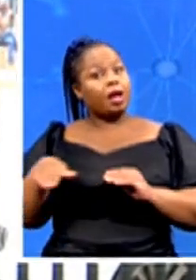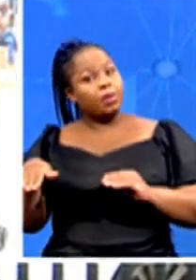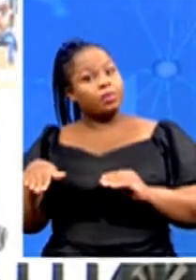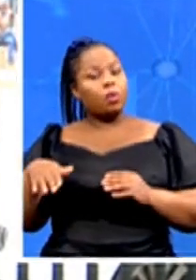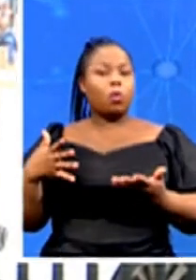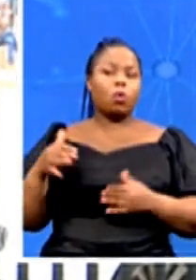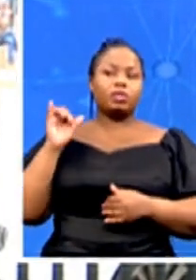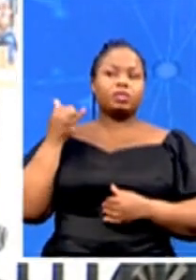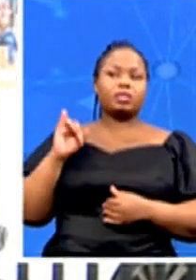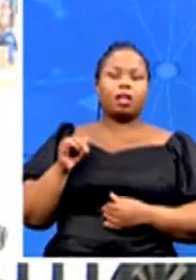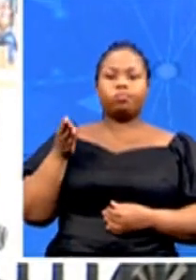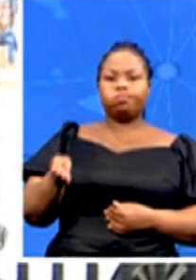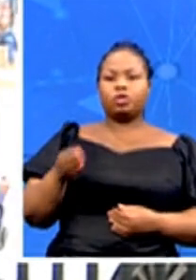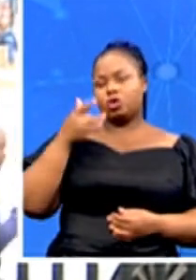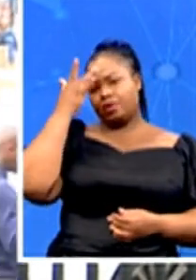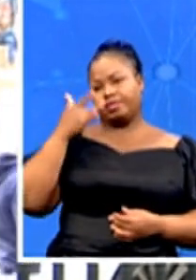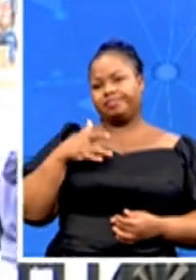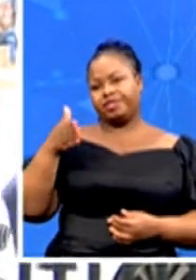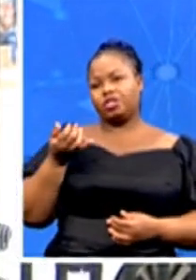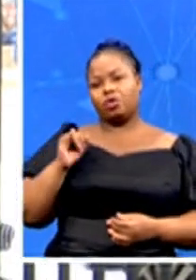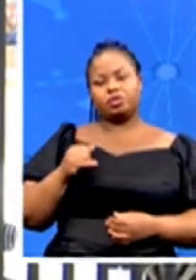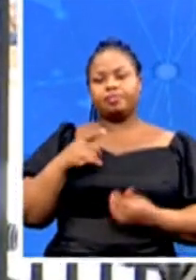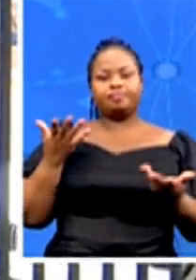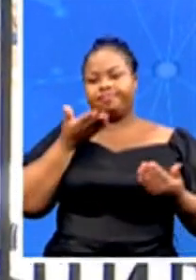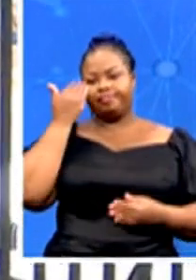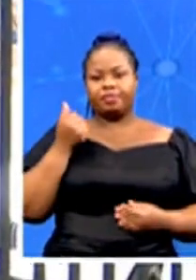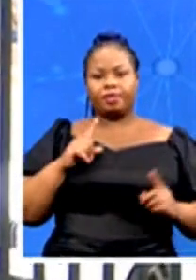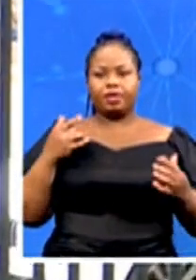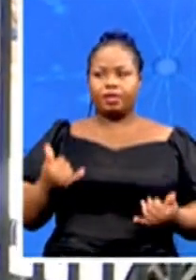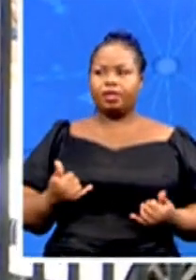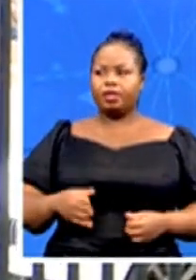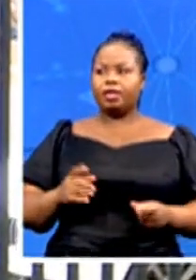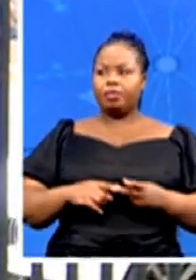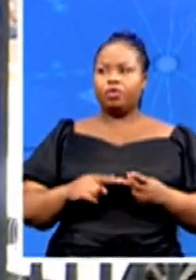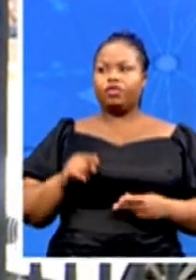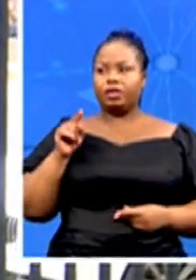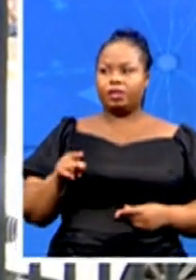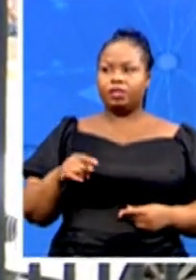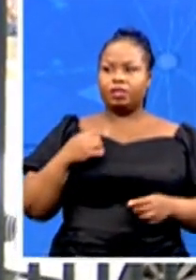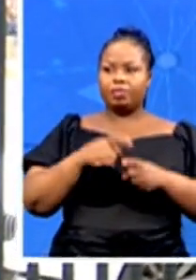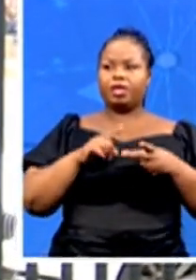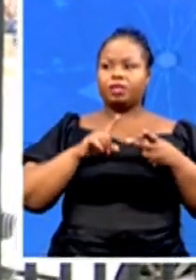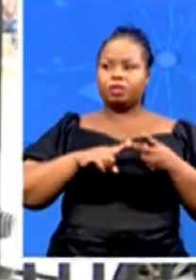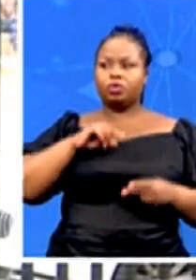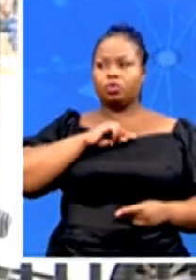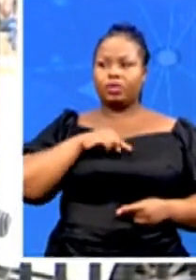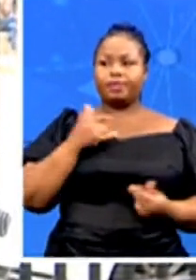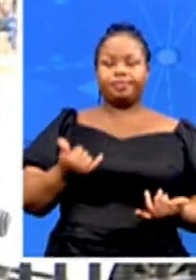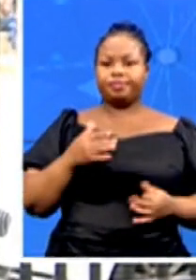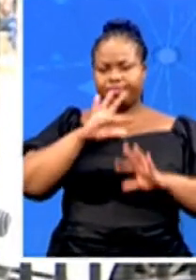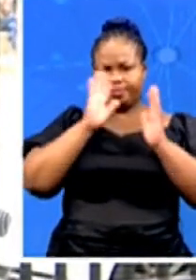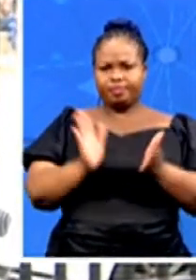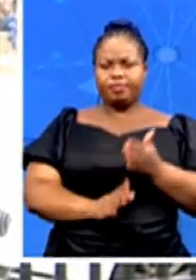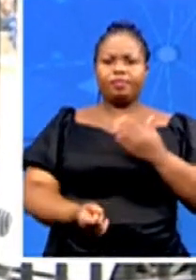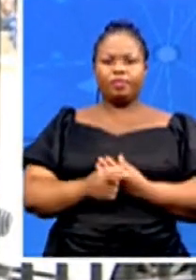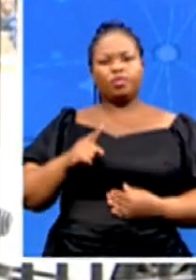But today he is not expected to be in court. But simply what we can tell you, what is happening has been quite interesting that